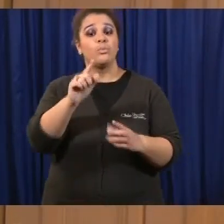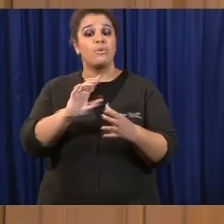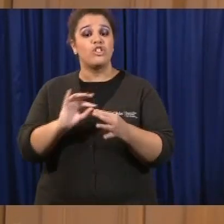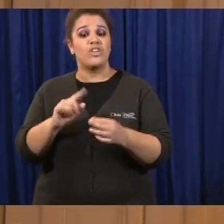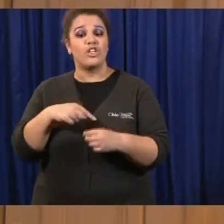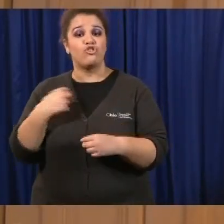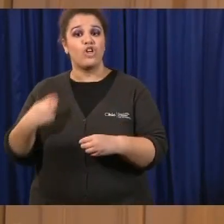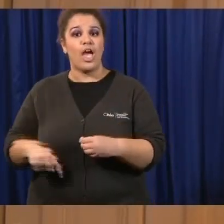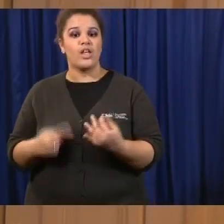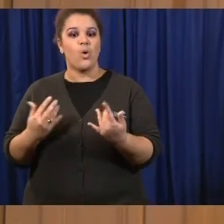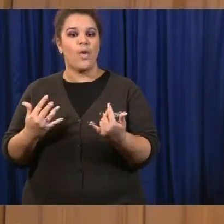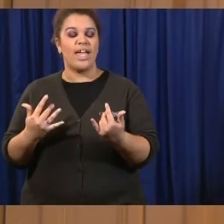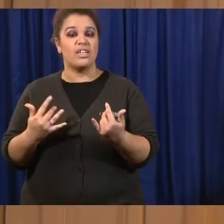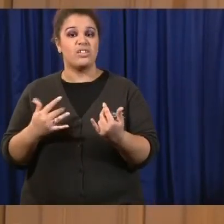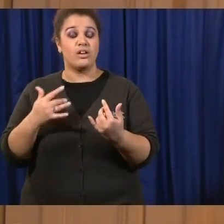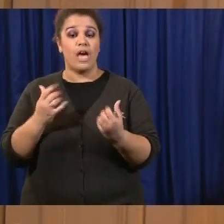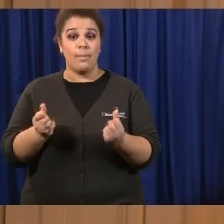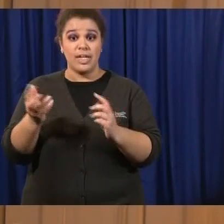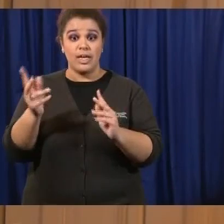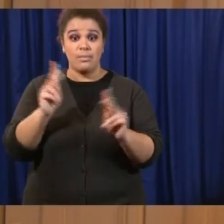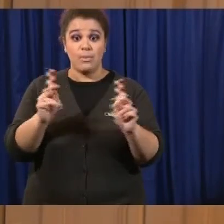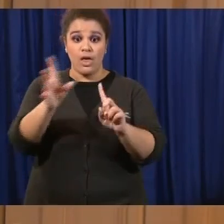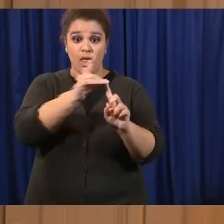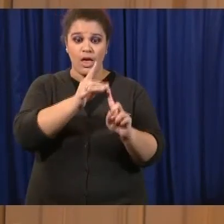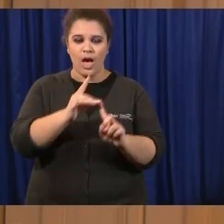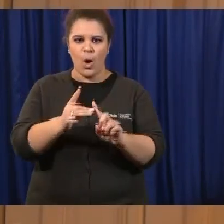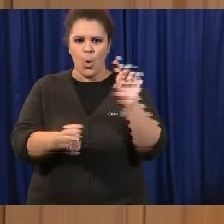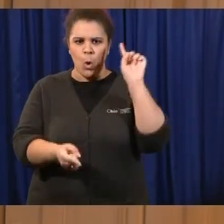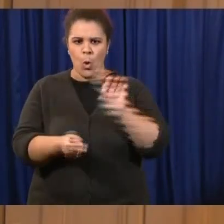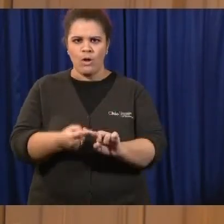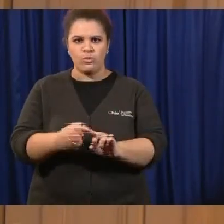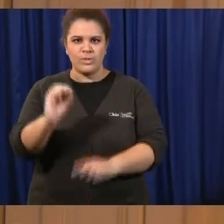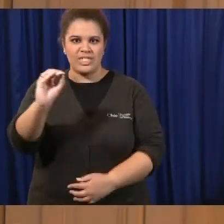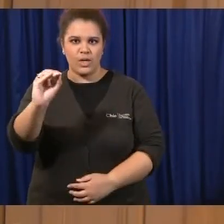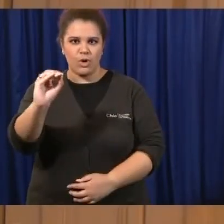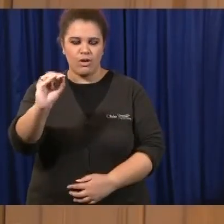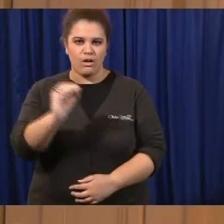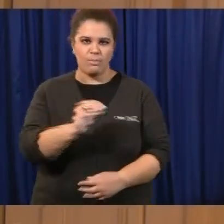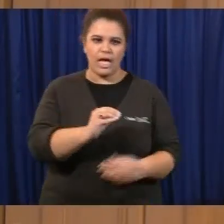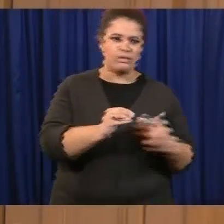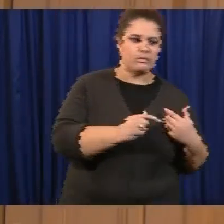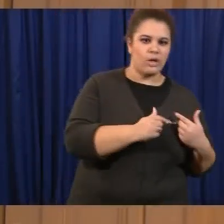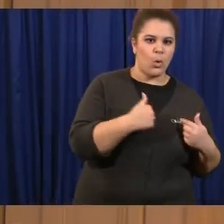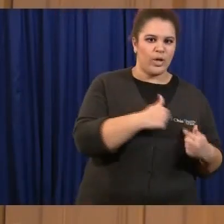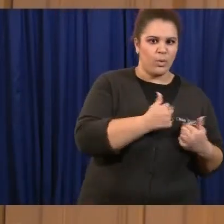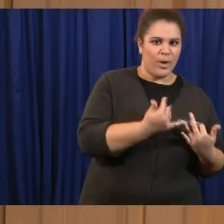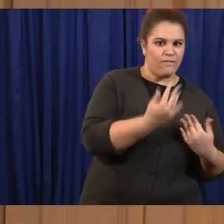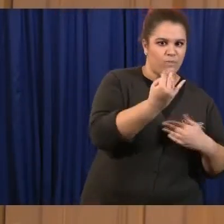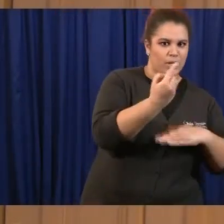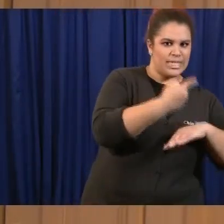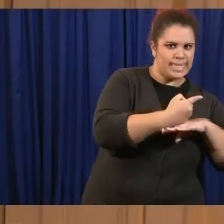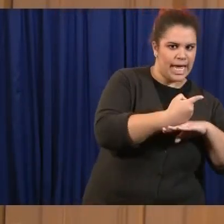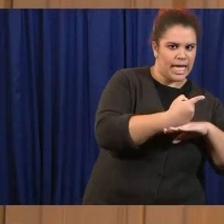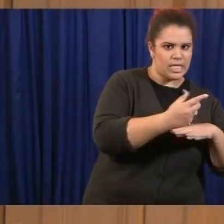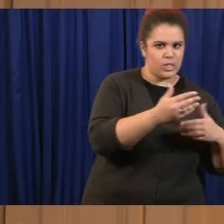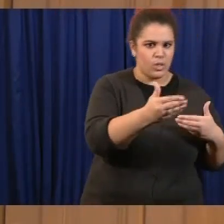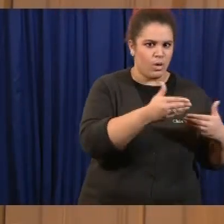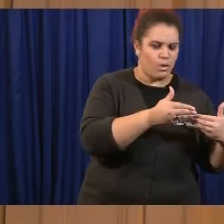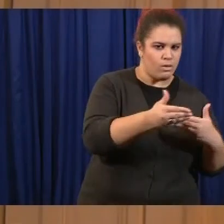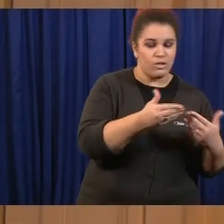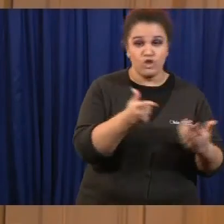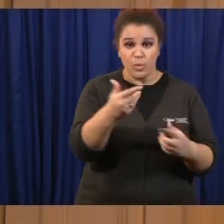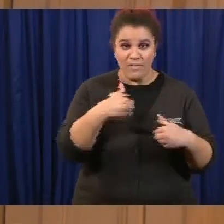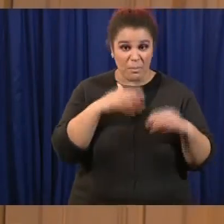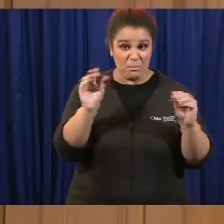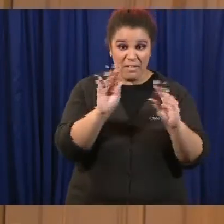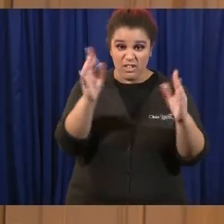us an idea of what you're looking for? Is there a magic number? Right. So we're all looking for magic numbers. How much PPE do you need to